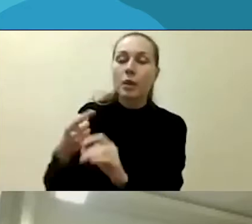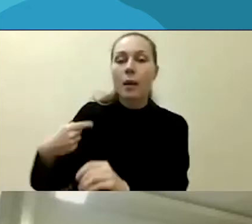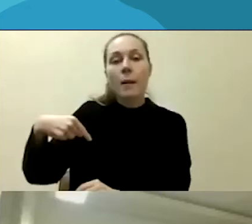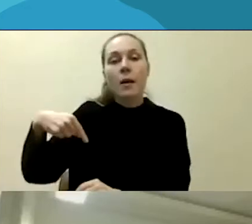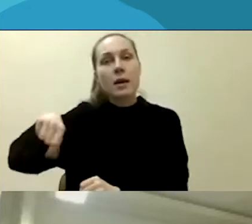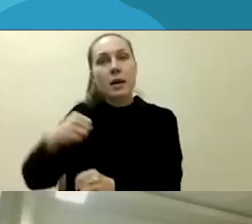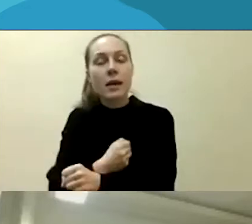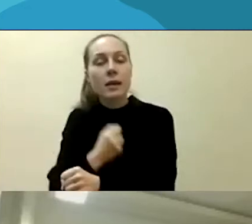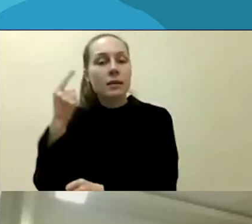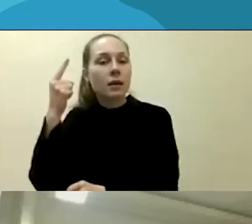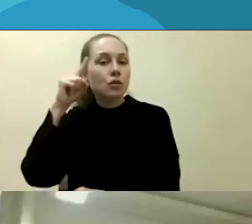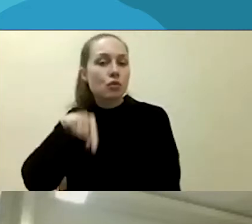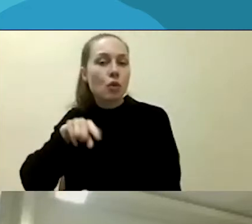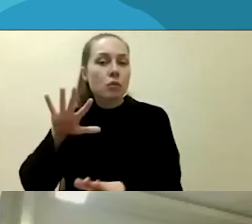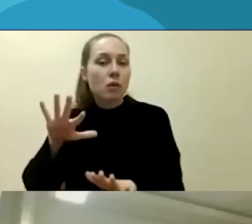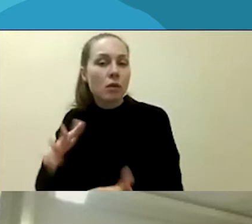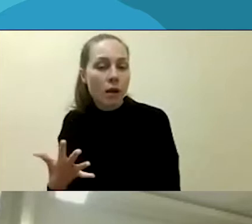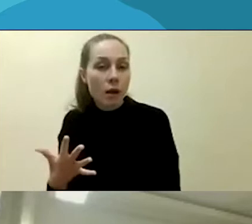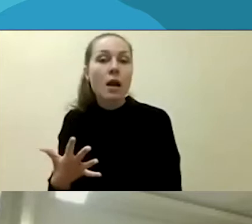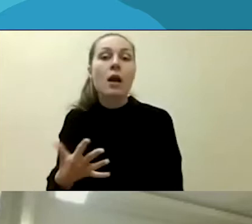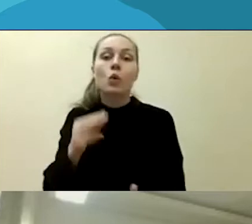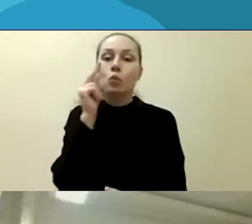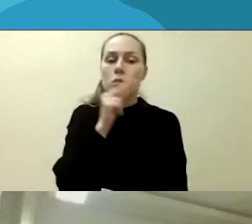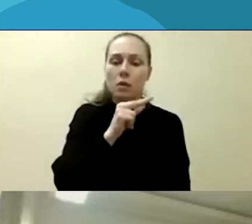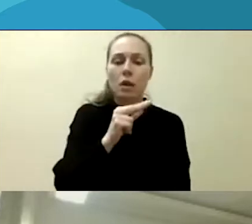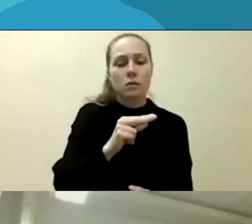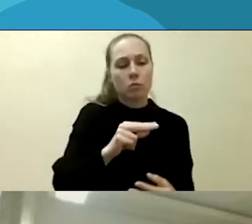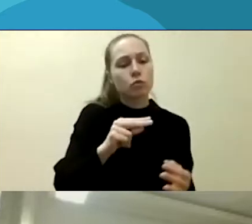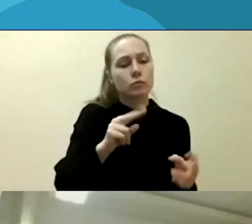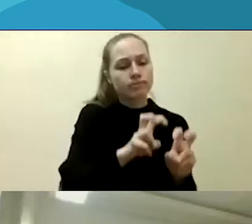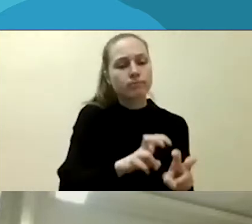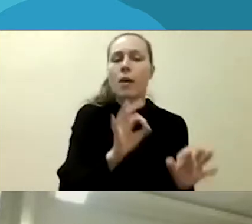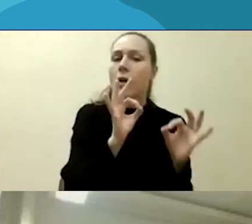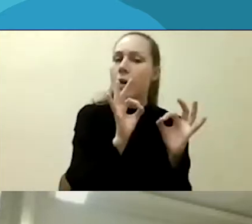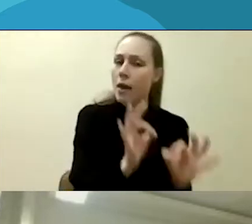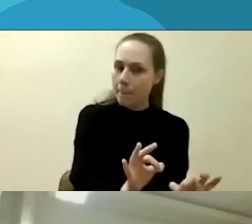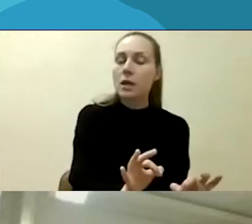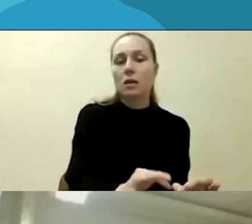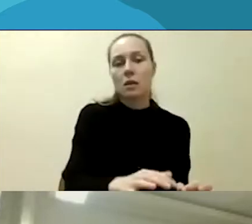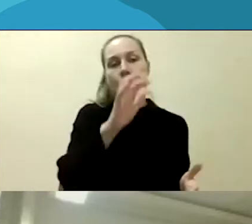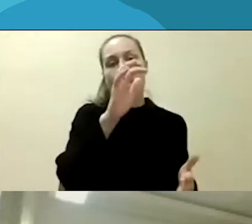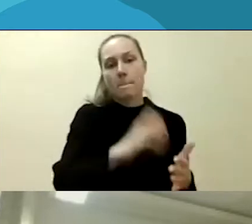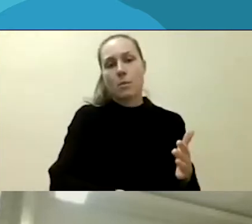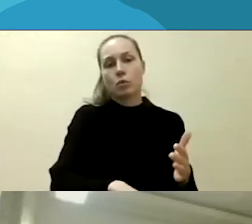also external lecture information to other groups we cooperated with.